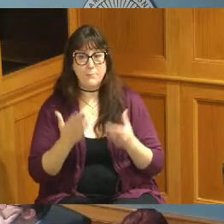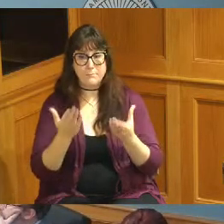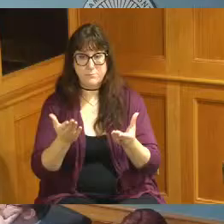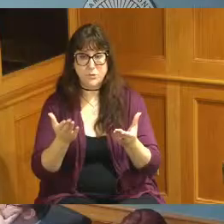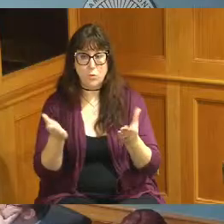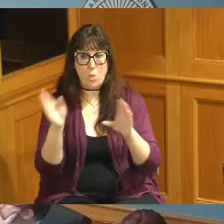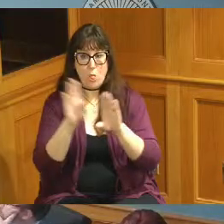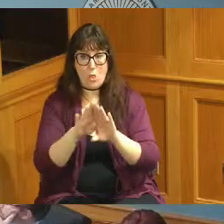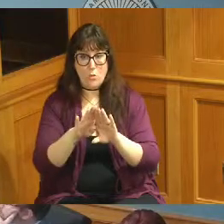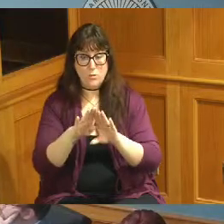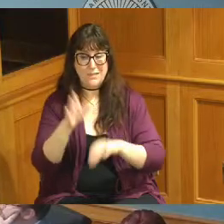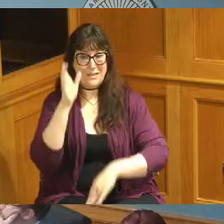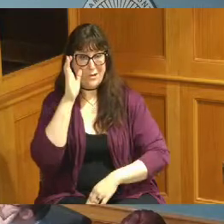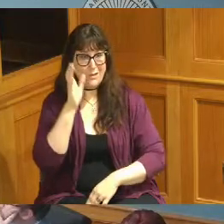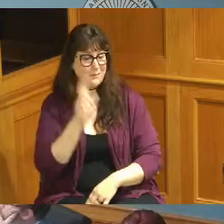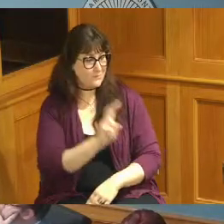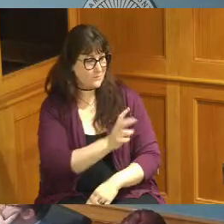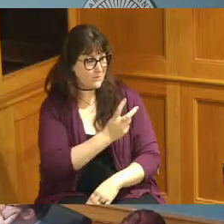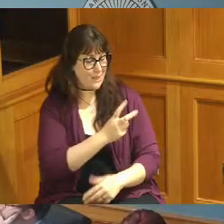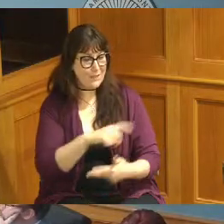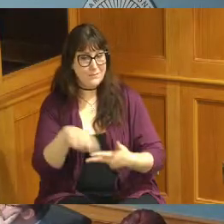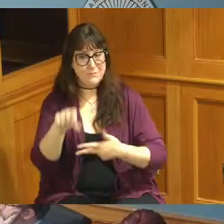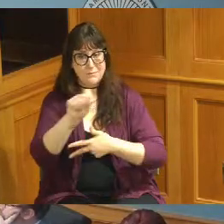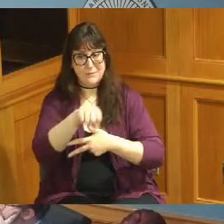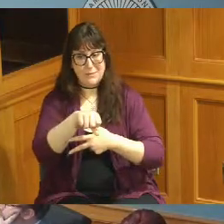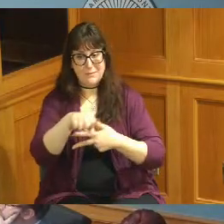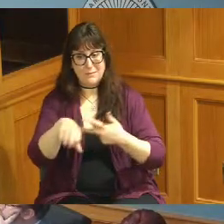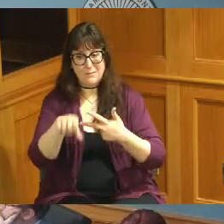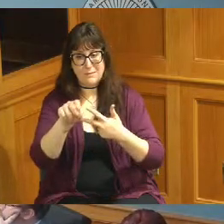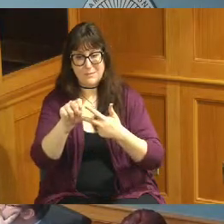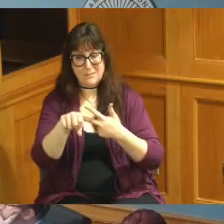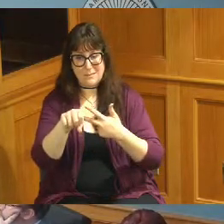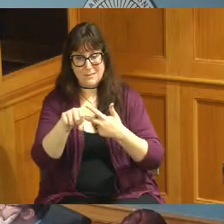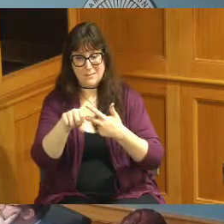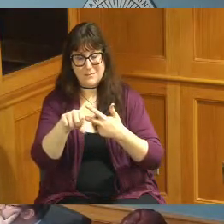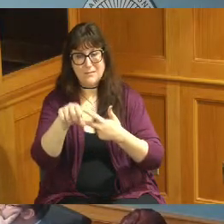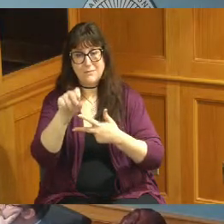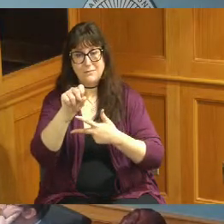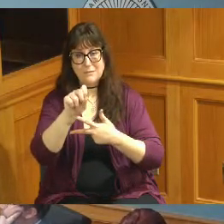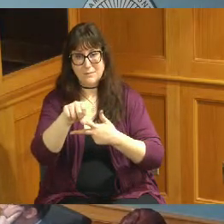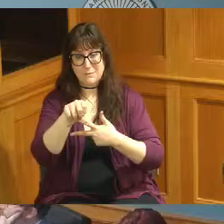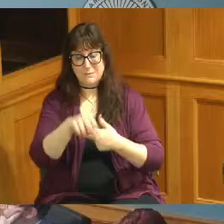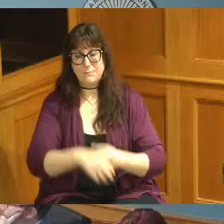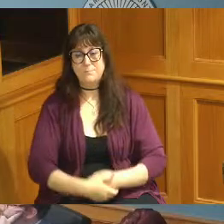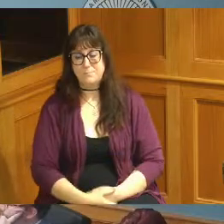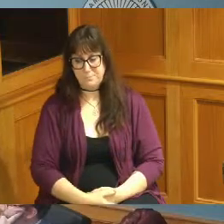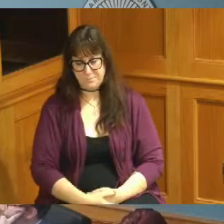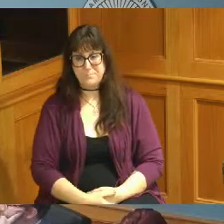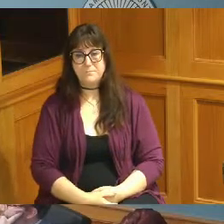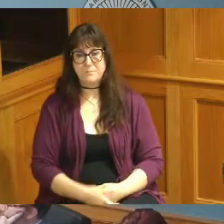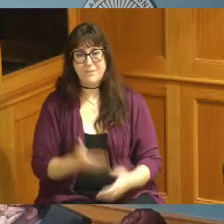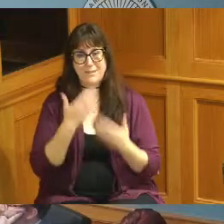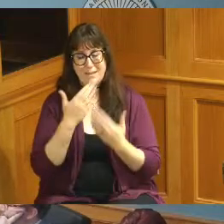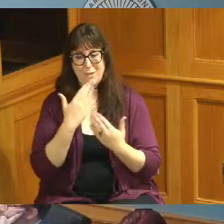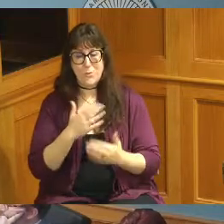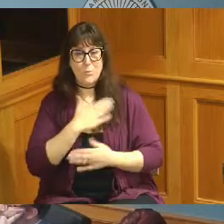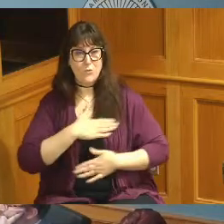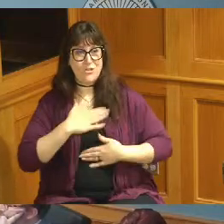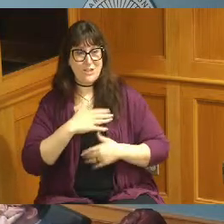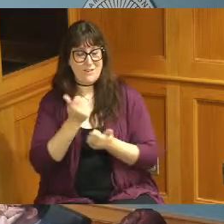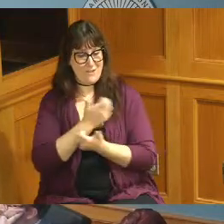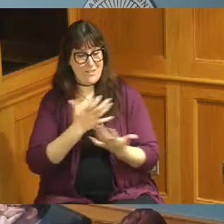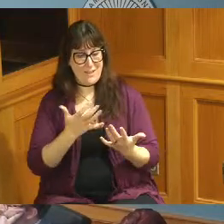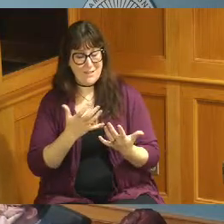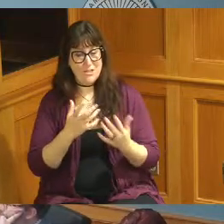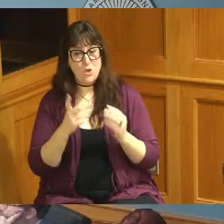hearing. Second, Commissioner Dreehouse? Yes. Commissioner Summer Dumas? yes. Commissioner Reese? Yes. Thank you. Thank you. Thank you. Appreciate it. We've